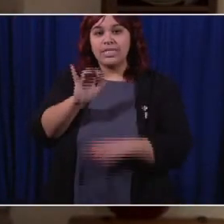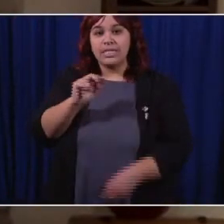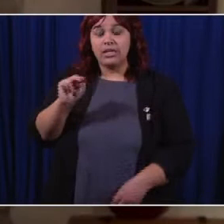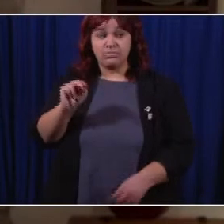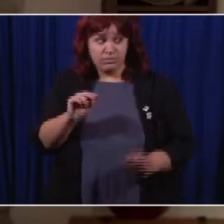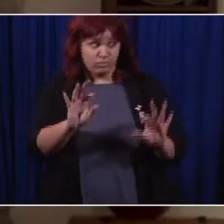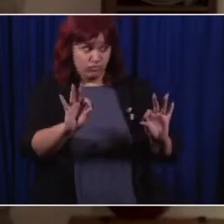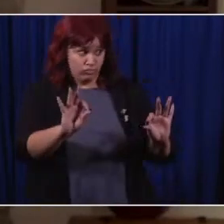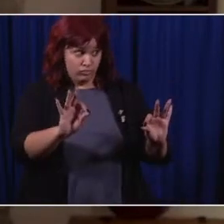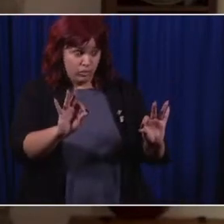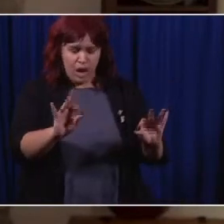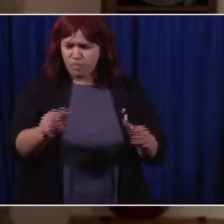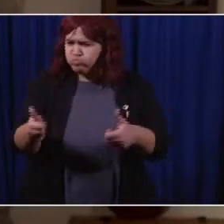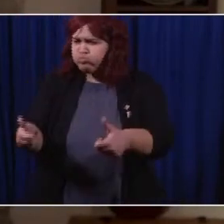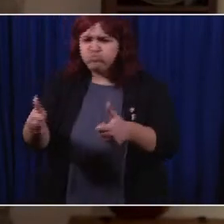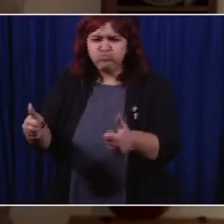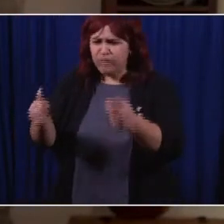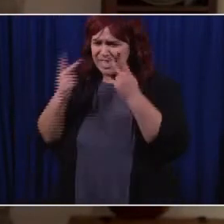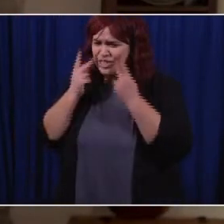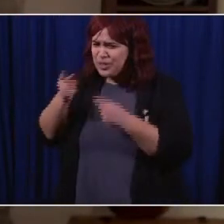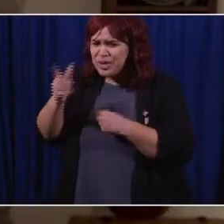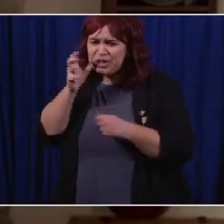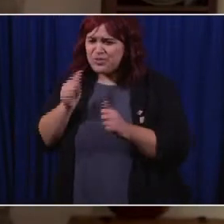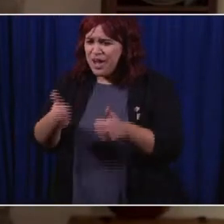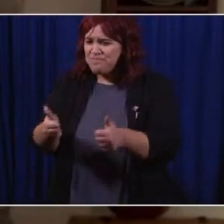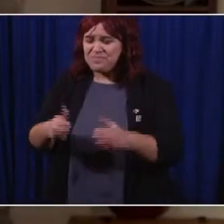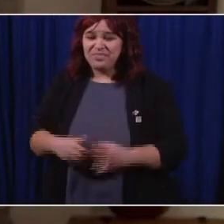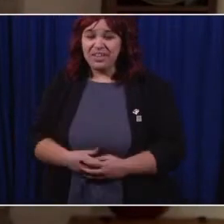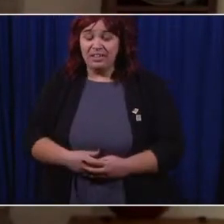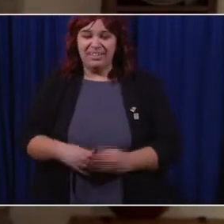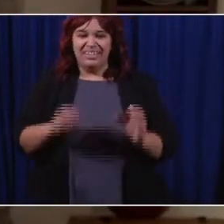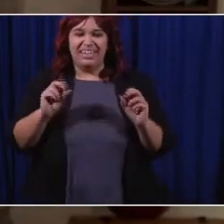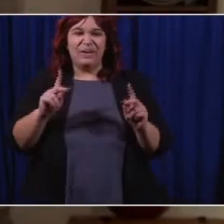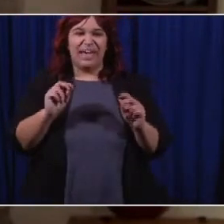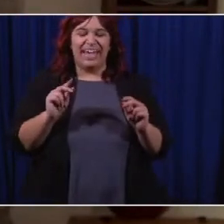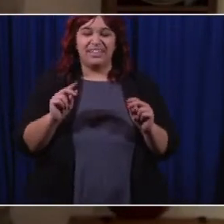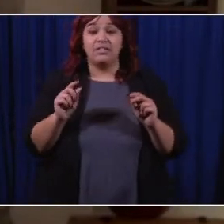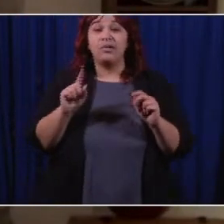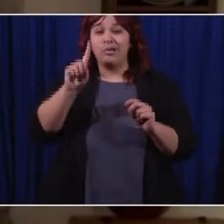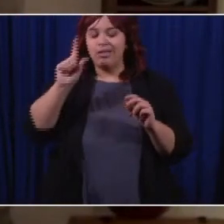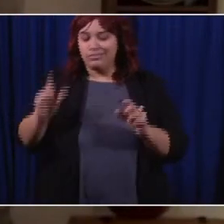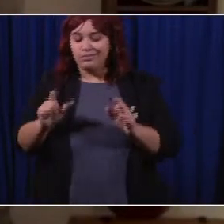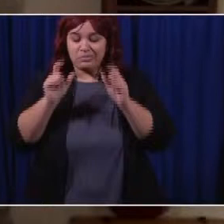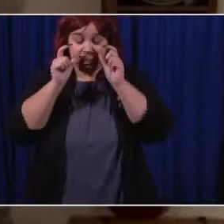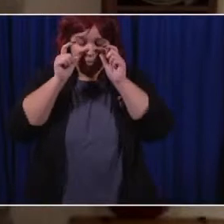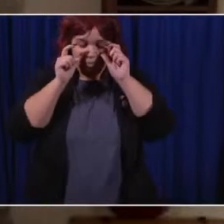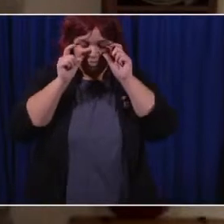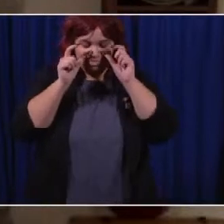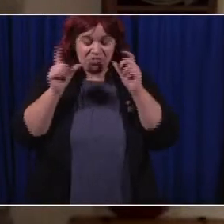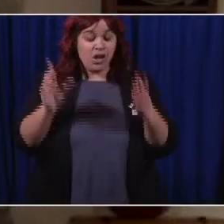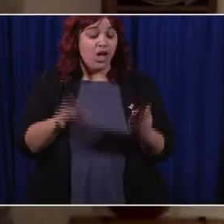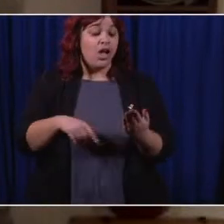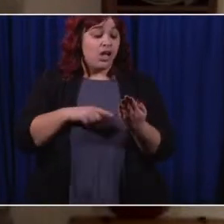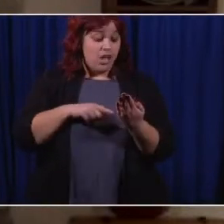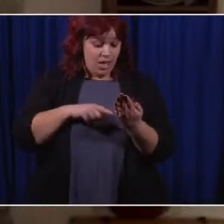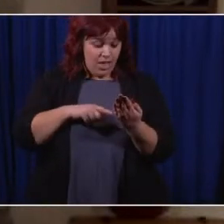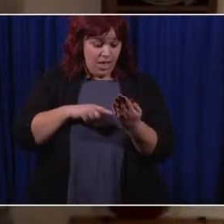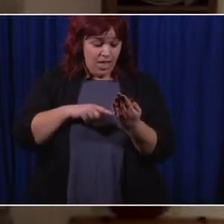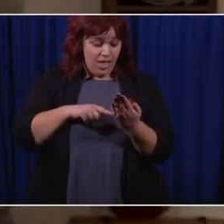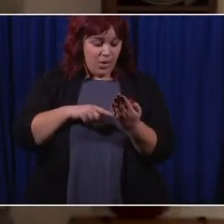indeed. I can see you too. Okay. All right. Should have removed my glasses then. Hey, real quick,